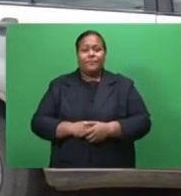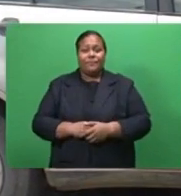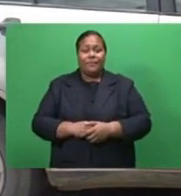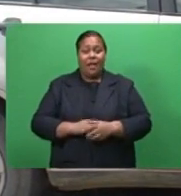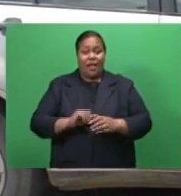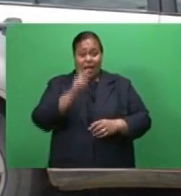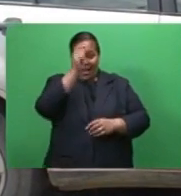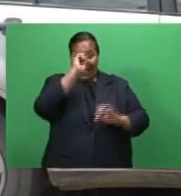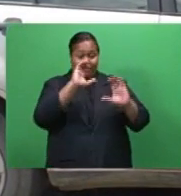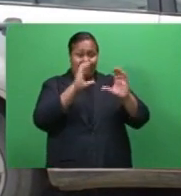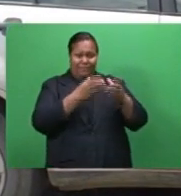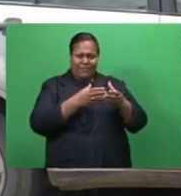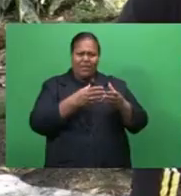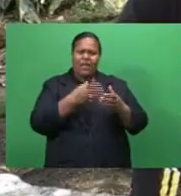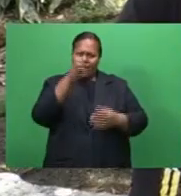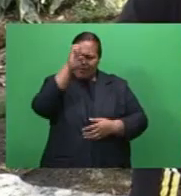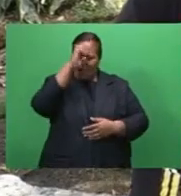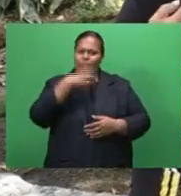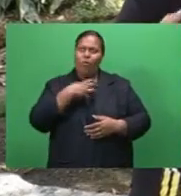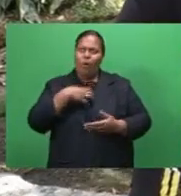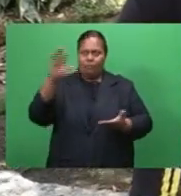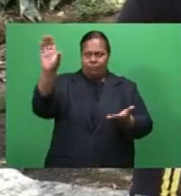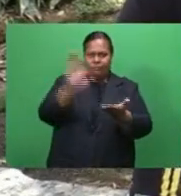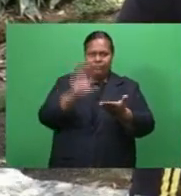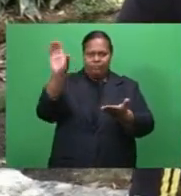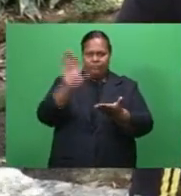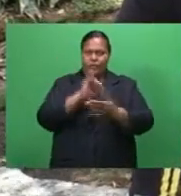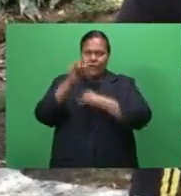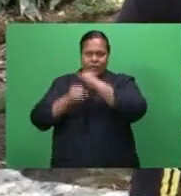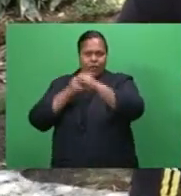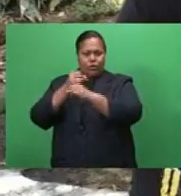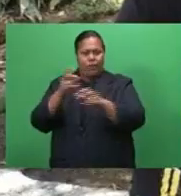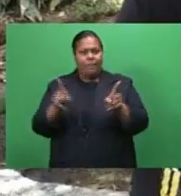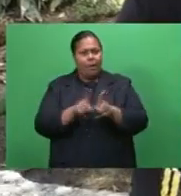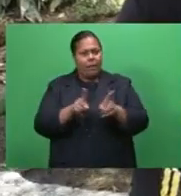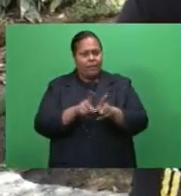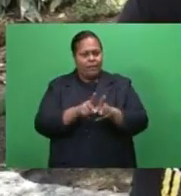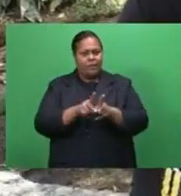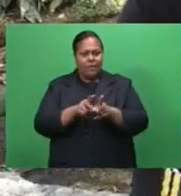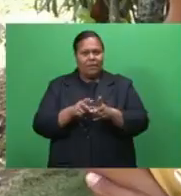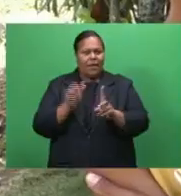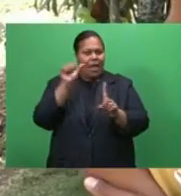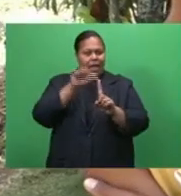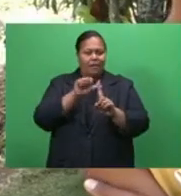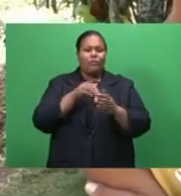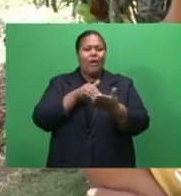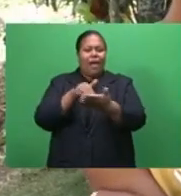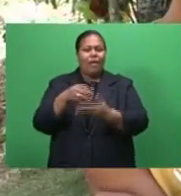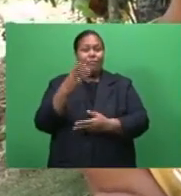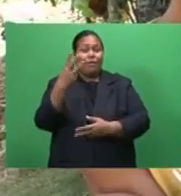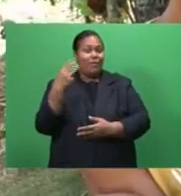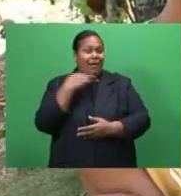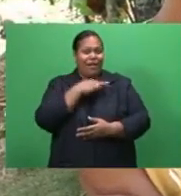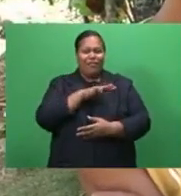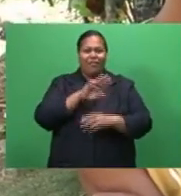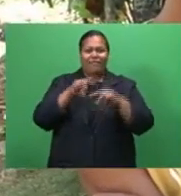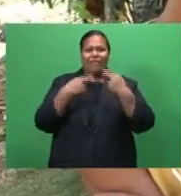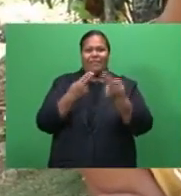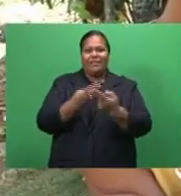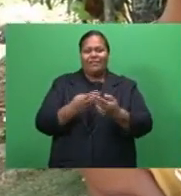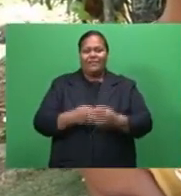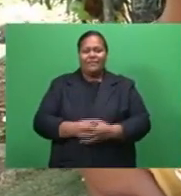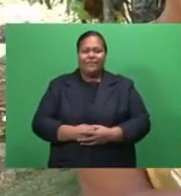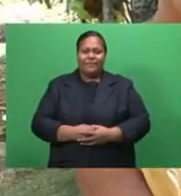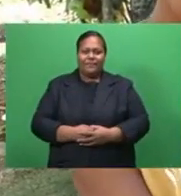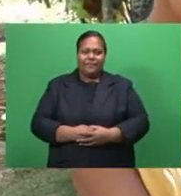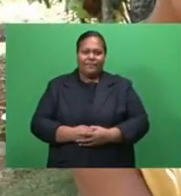receive more grants from their overseas partners as they aim to help 300 families. Philippe Naikaso,